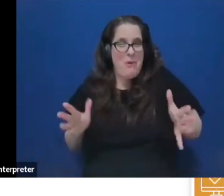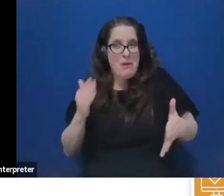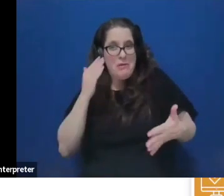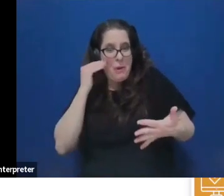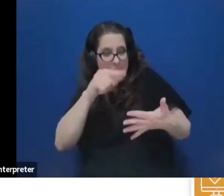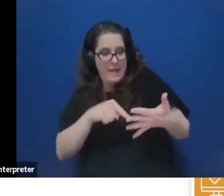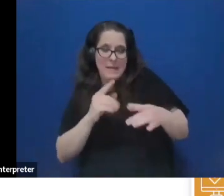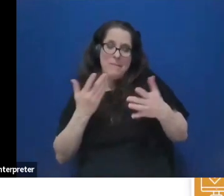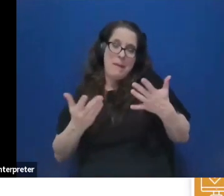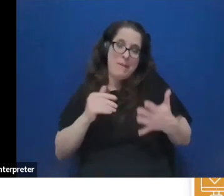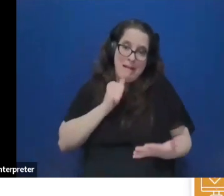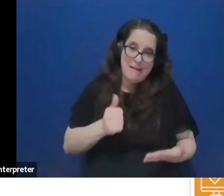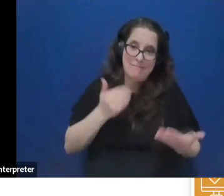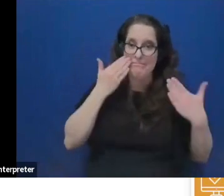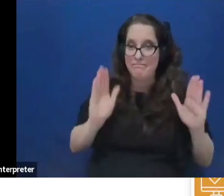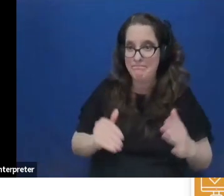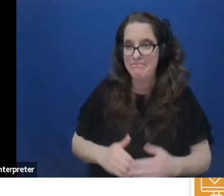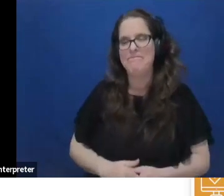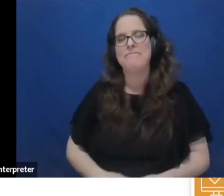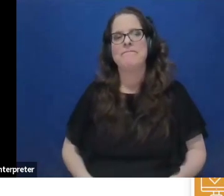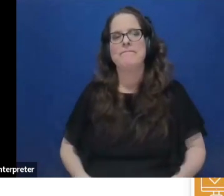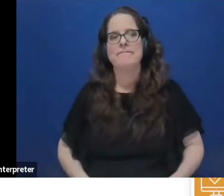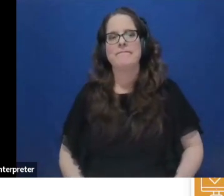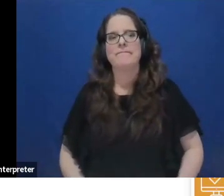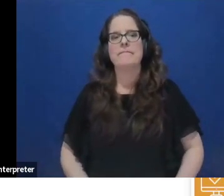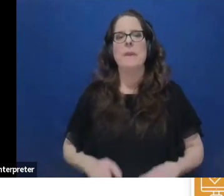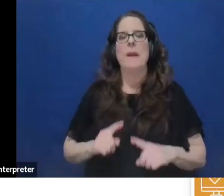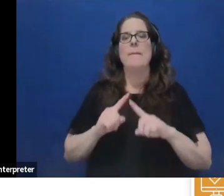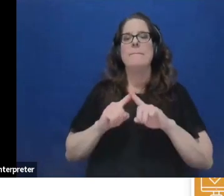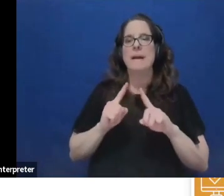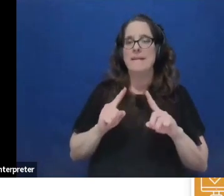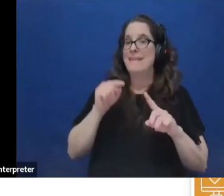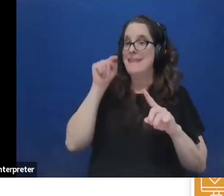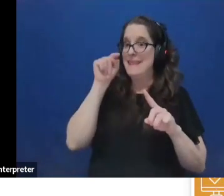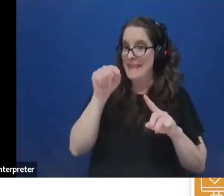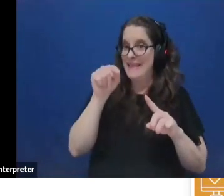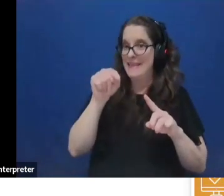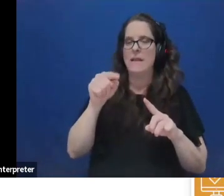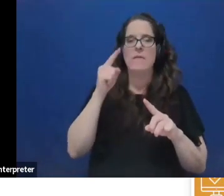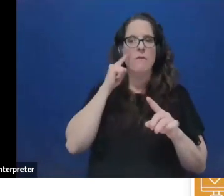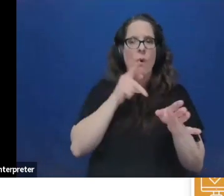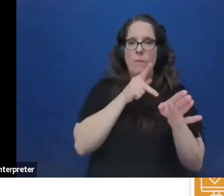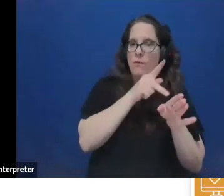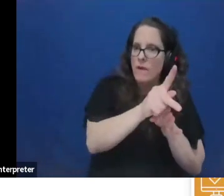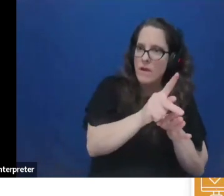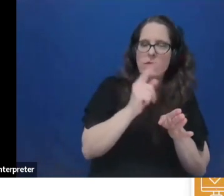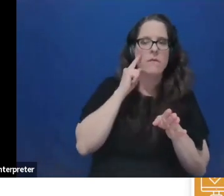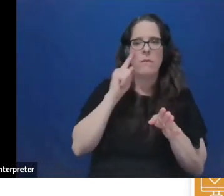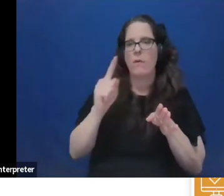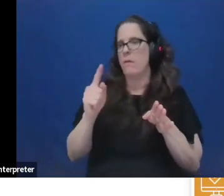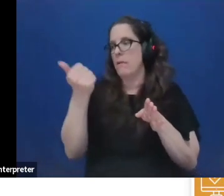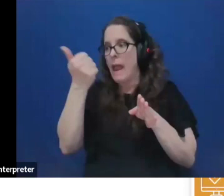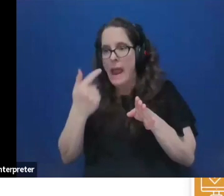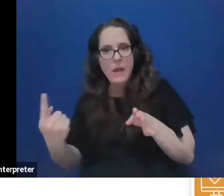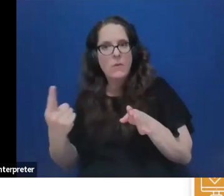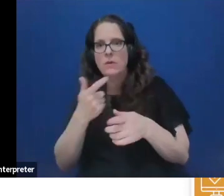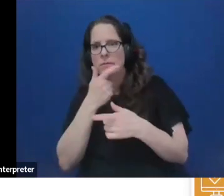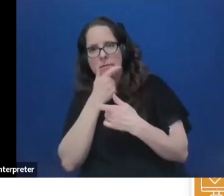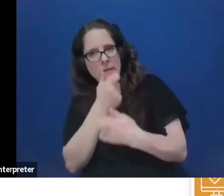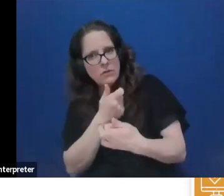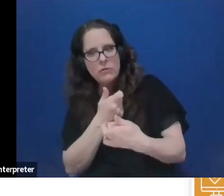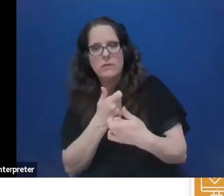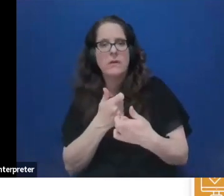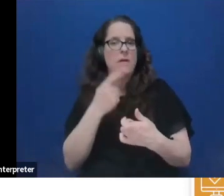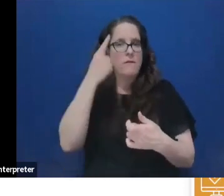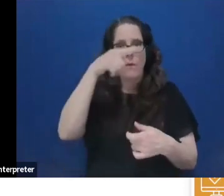but um, the purpose is, it's for everybody. It's for professionals. It's people off the street. Like I said, it's for mothers